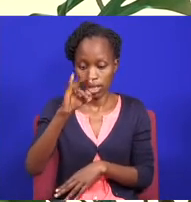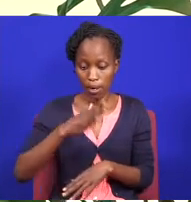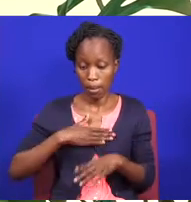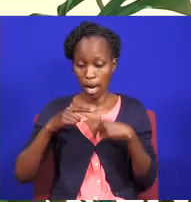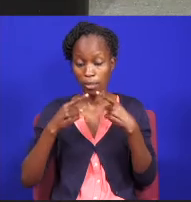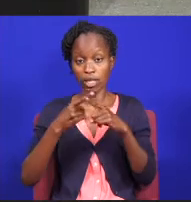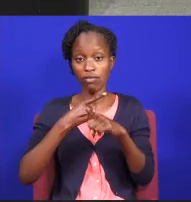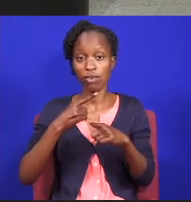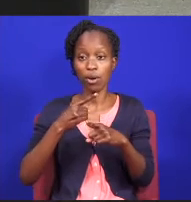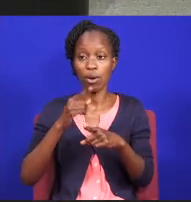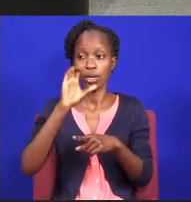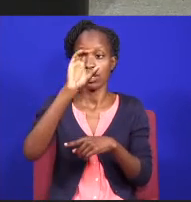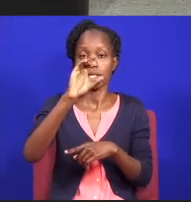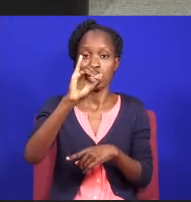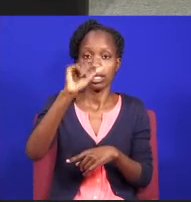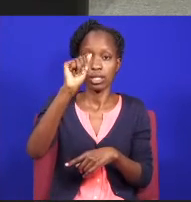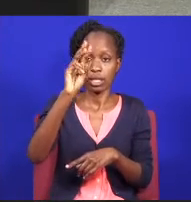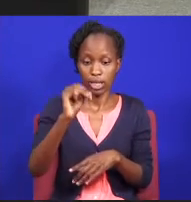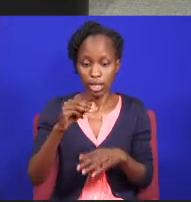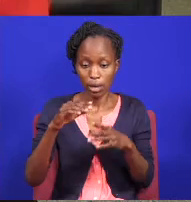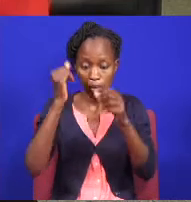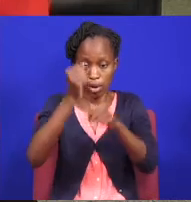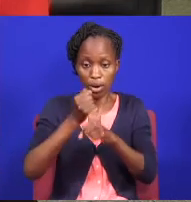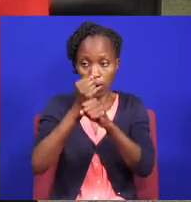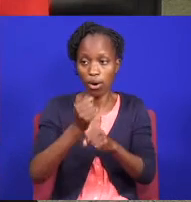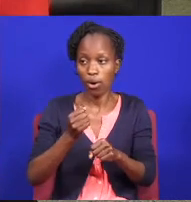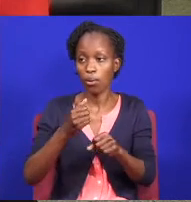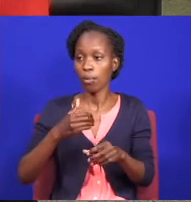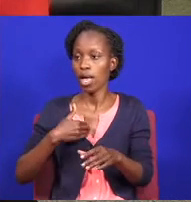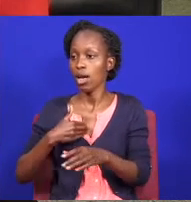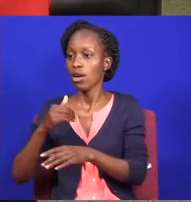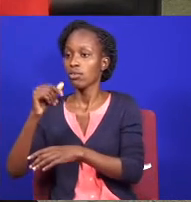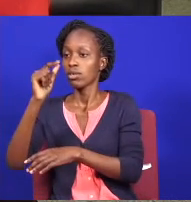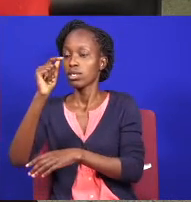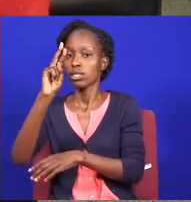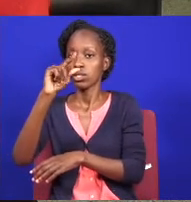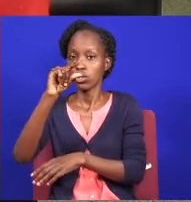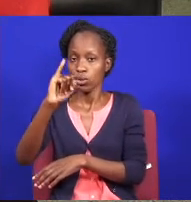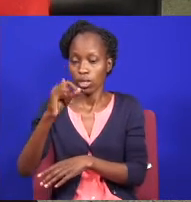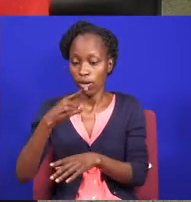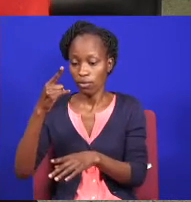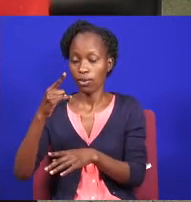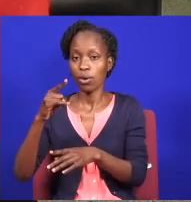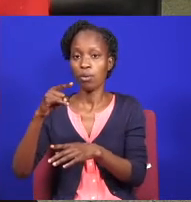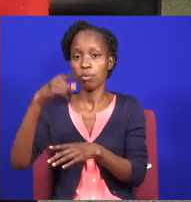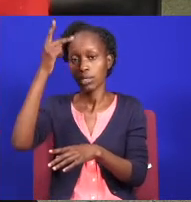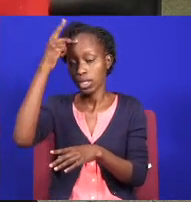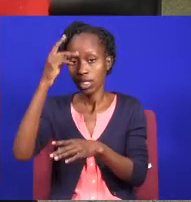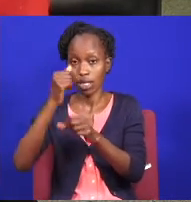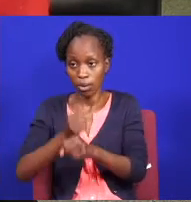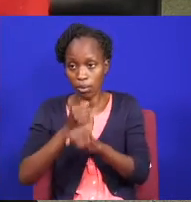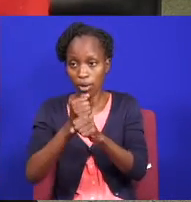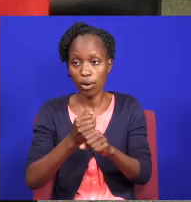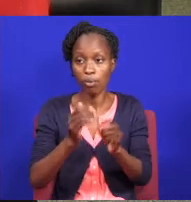joined by Tugi Kafura. I am from Sitam Gong. Welcome to this lesson. And Kiama Kimani